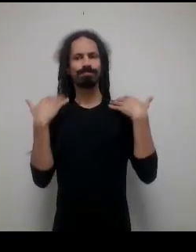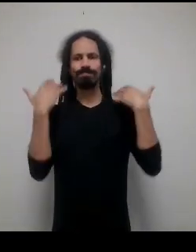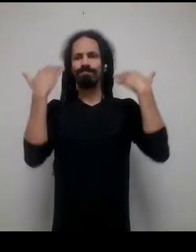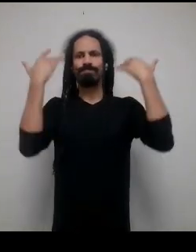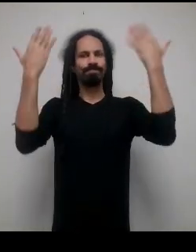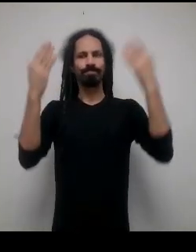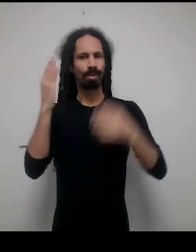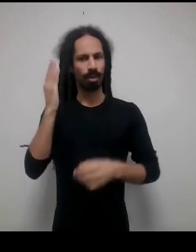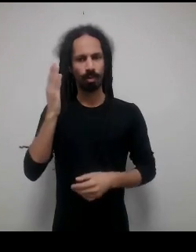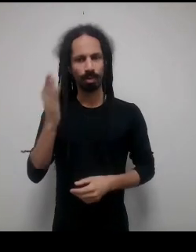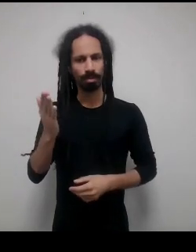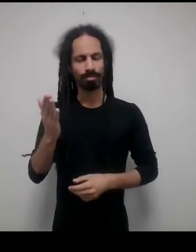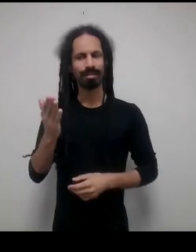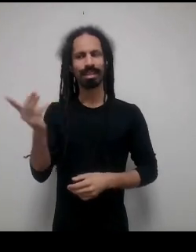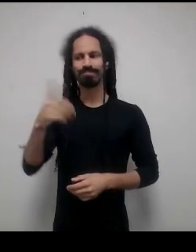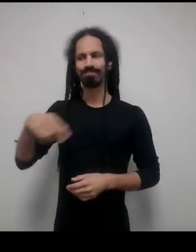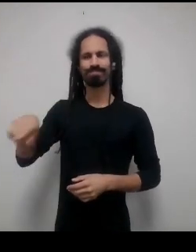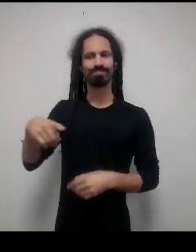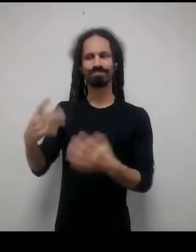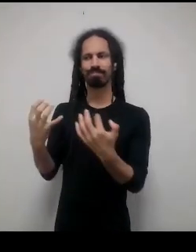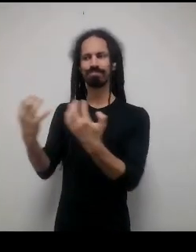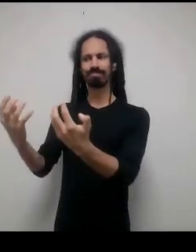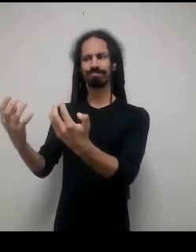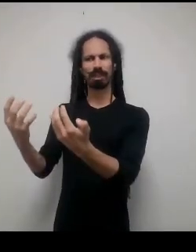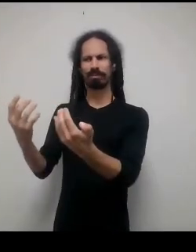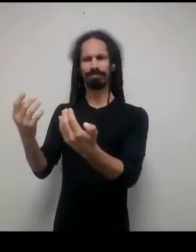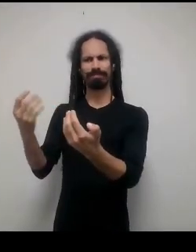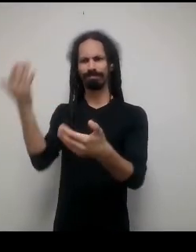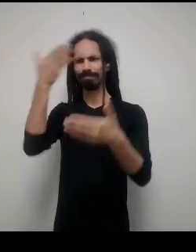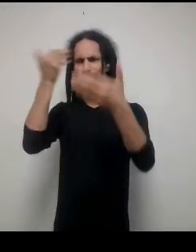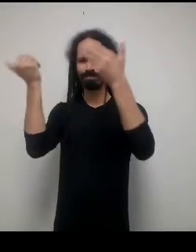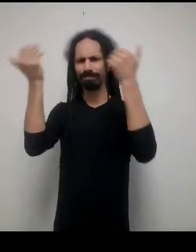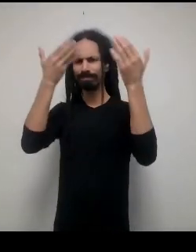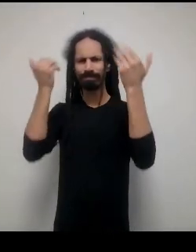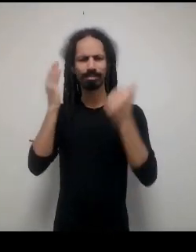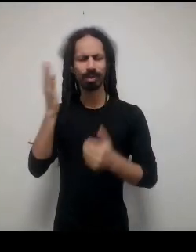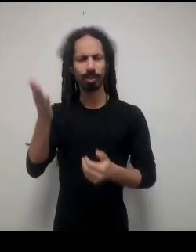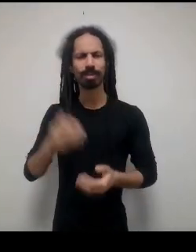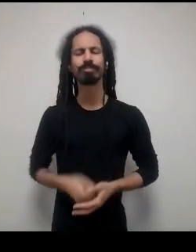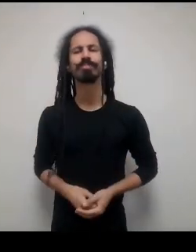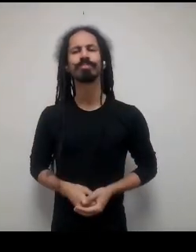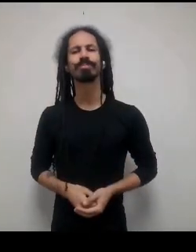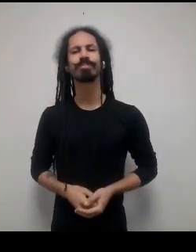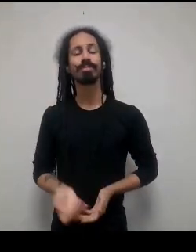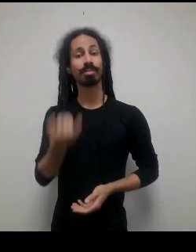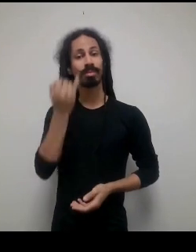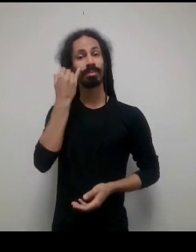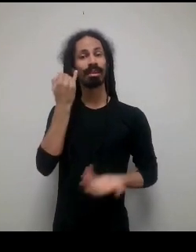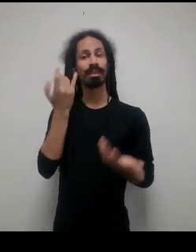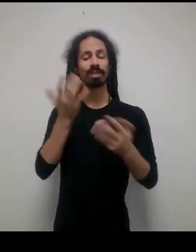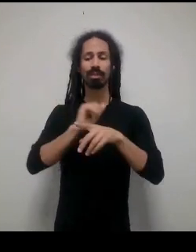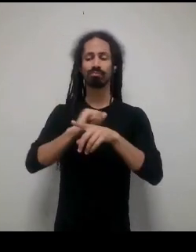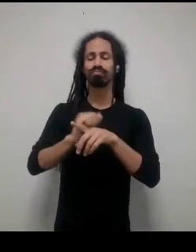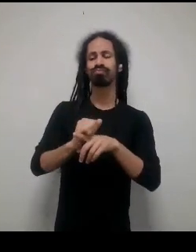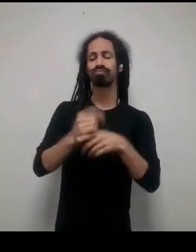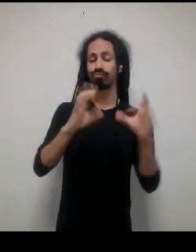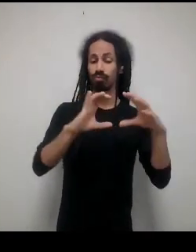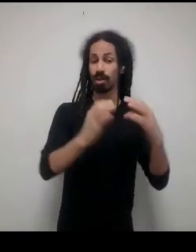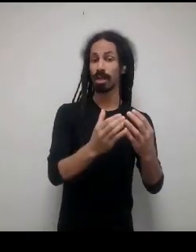chances are they may not remember what those main points were. Now, obviously, if you're preparing a presentation for a class and there are